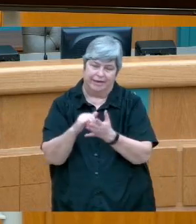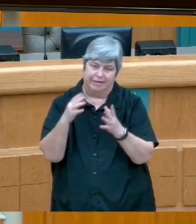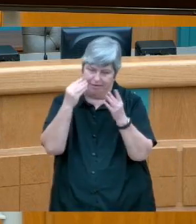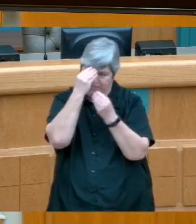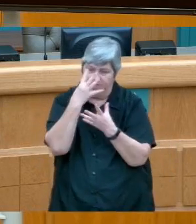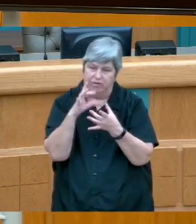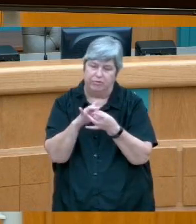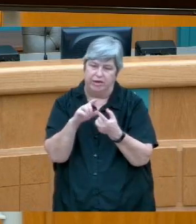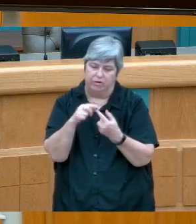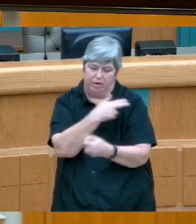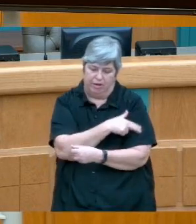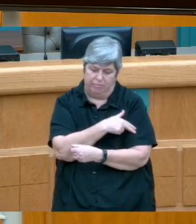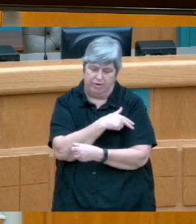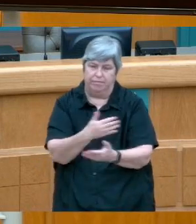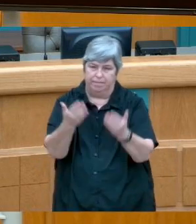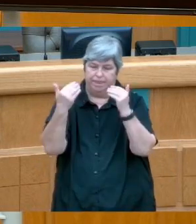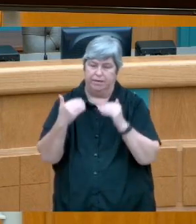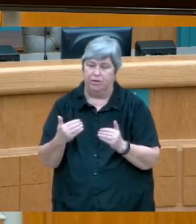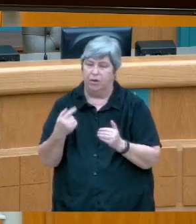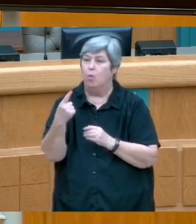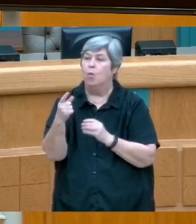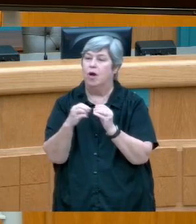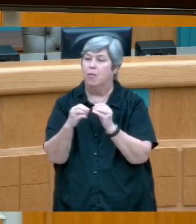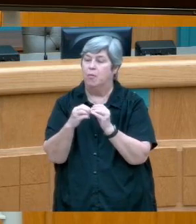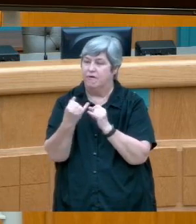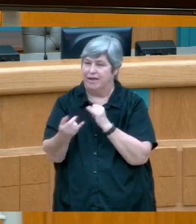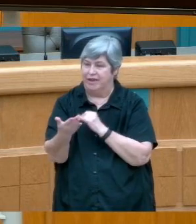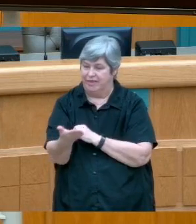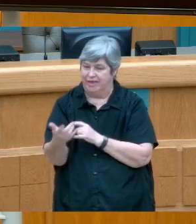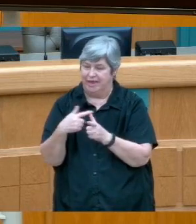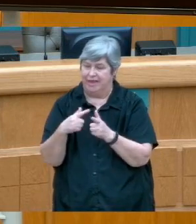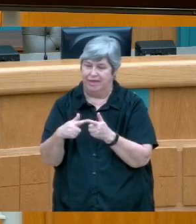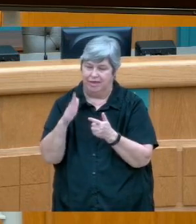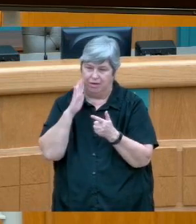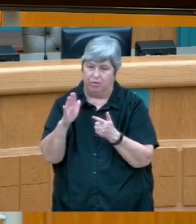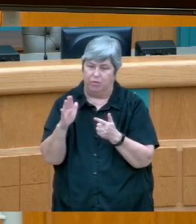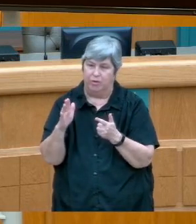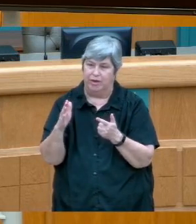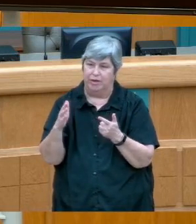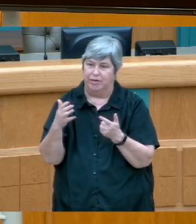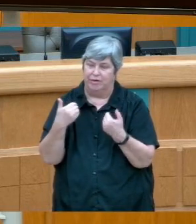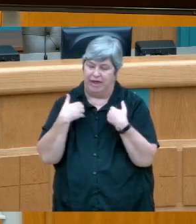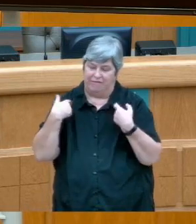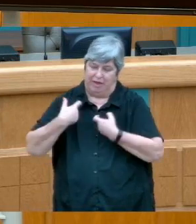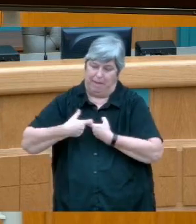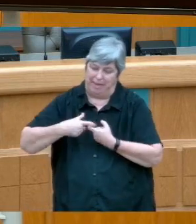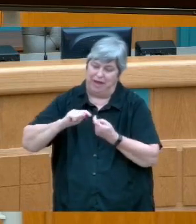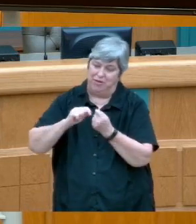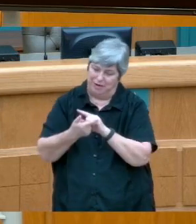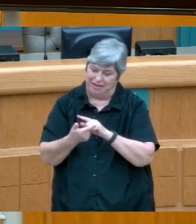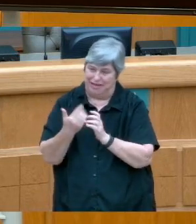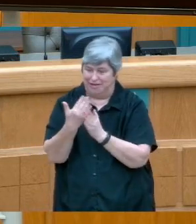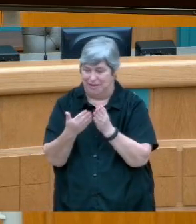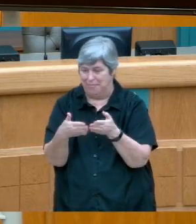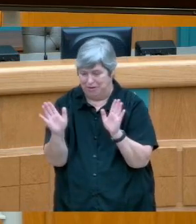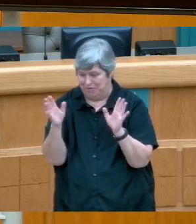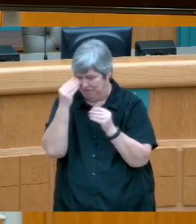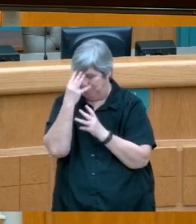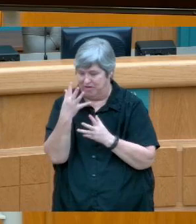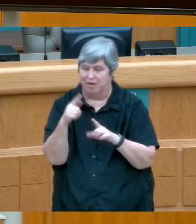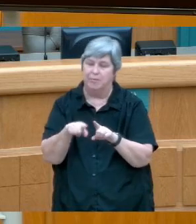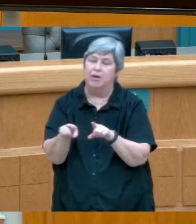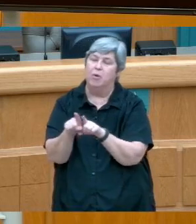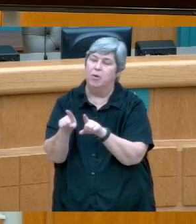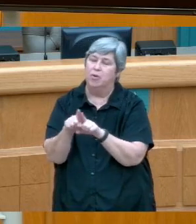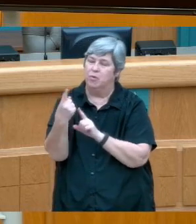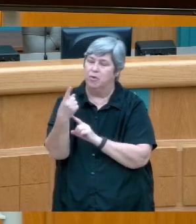hospital. Okay, so one more final thing here, and then we're gonna get a Spanish translation on some of this in general. But one more thing I'm gonna